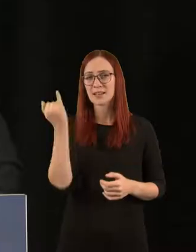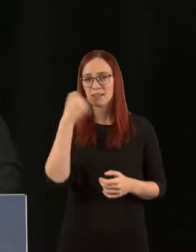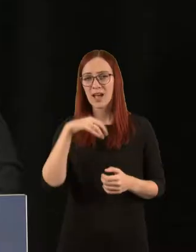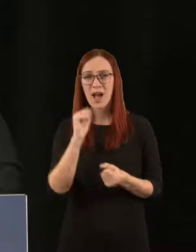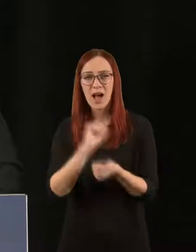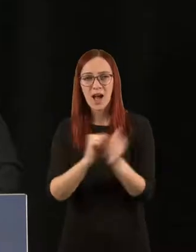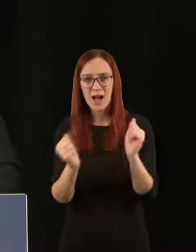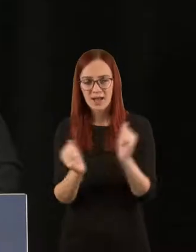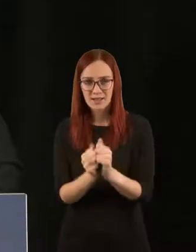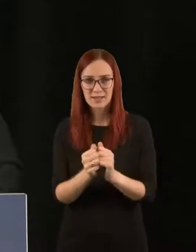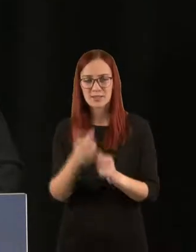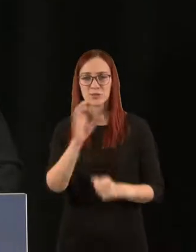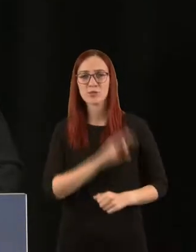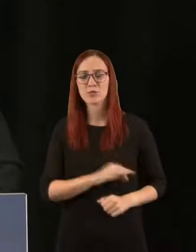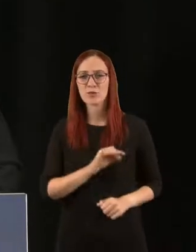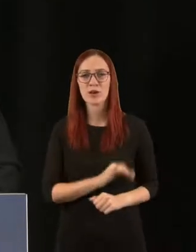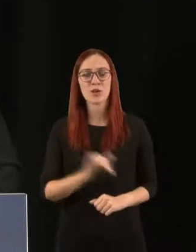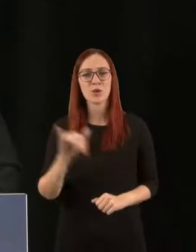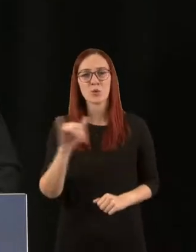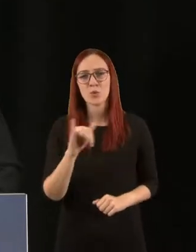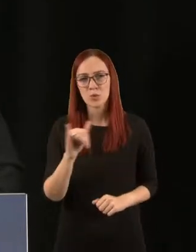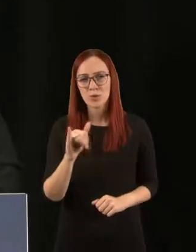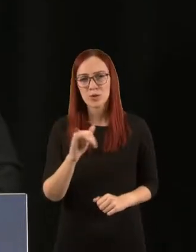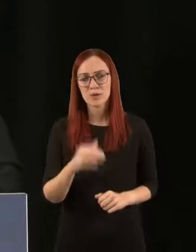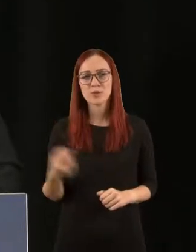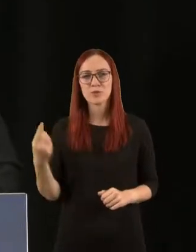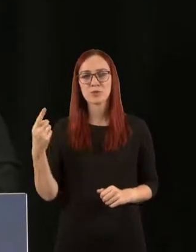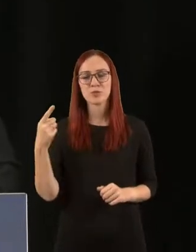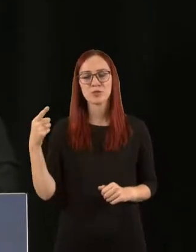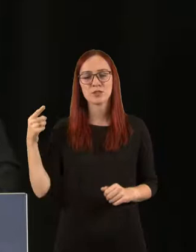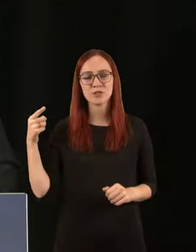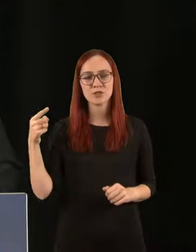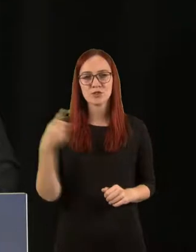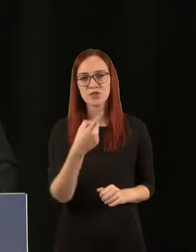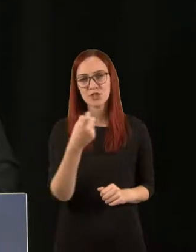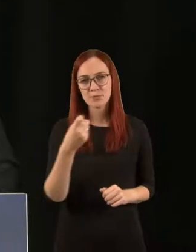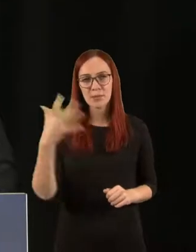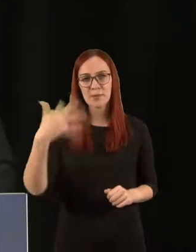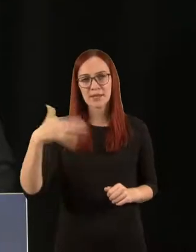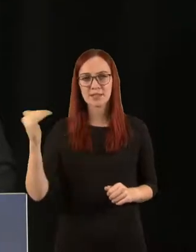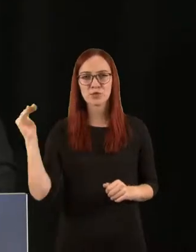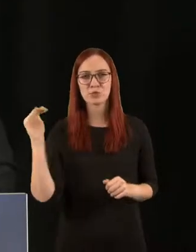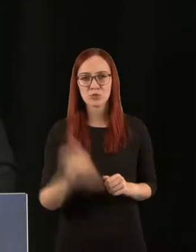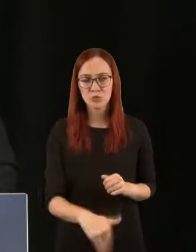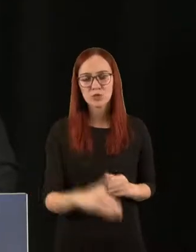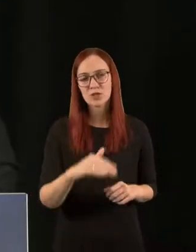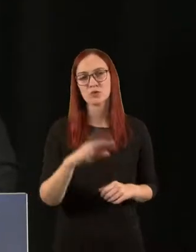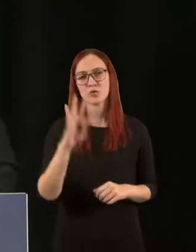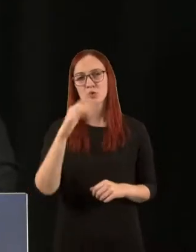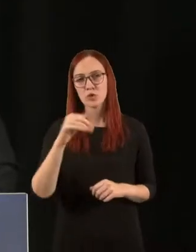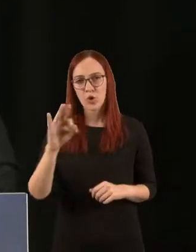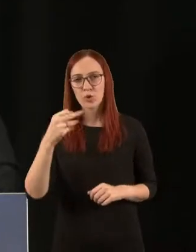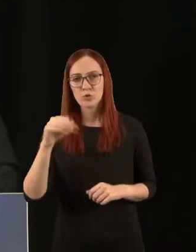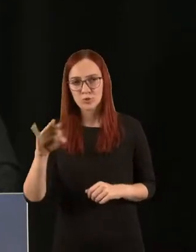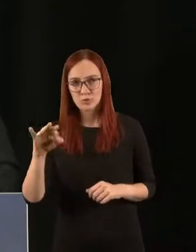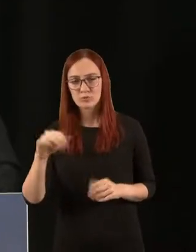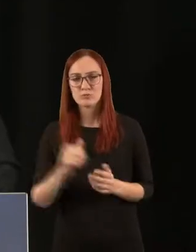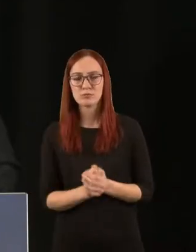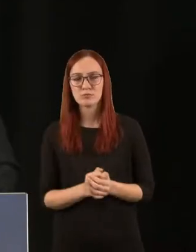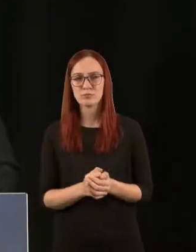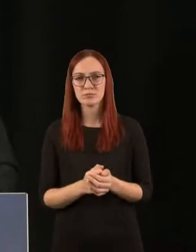Well, if we look at the sectors where coal is used, well, in Lithuania we burn